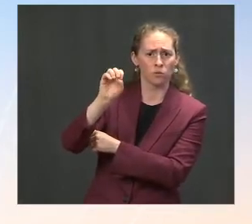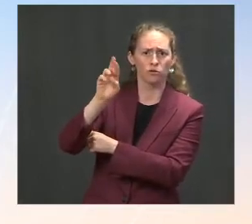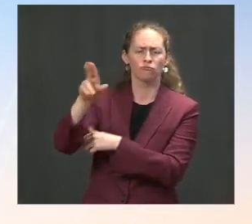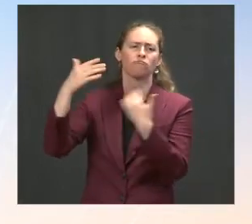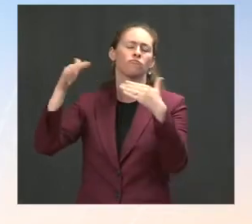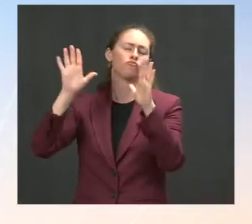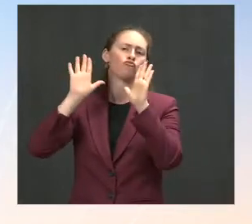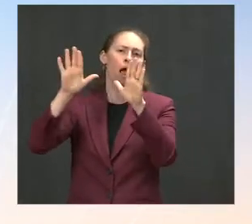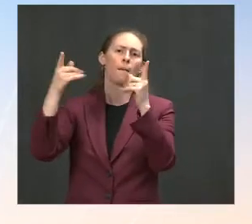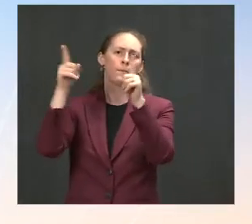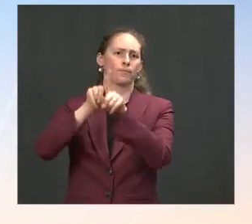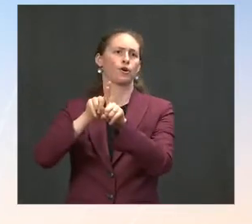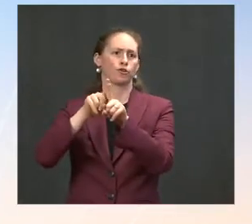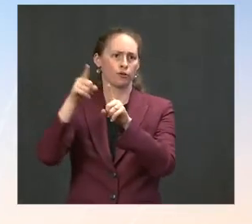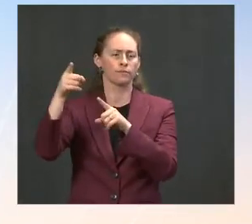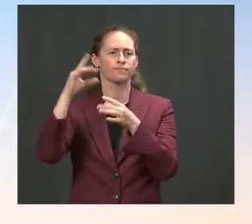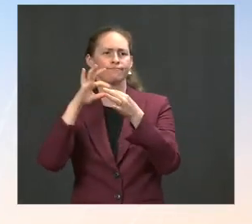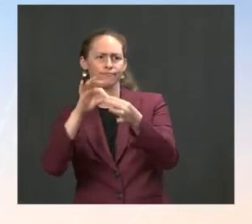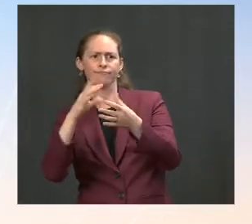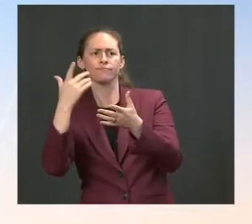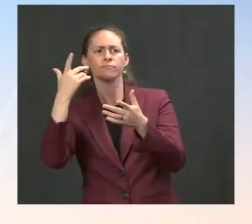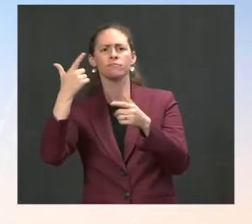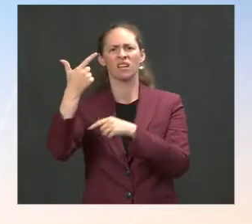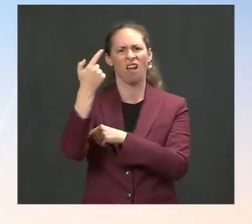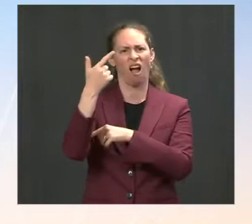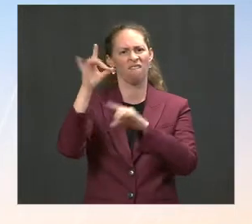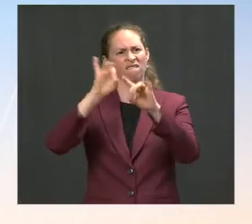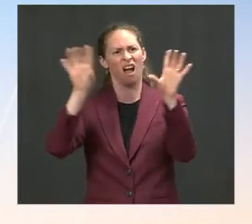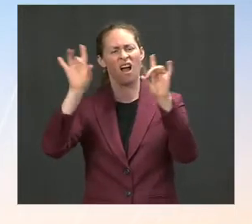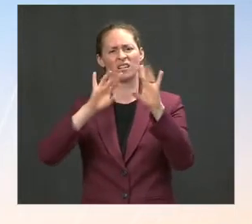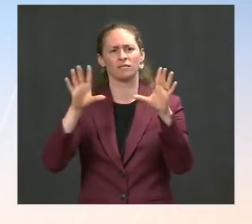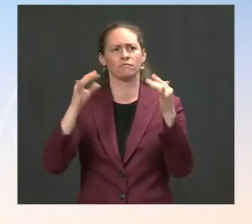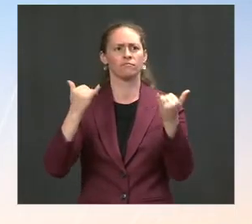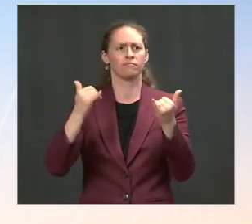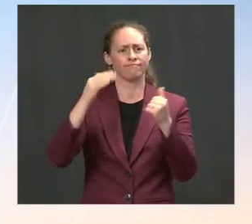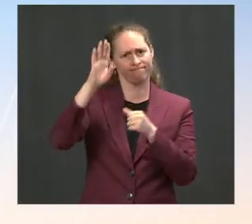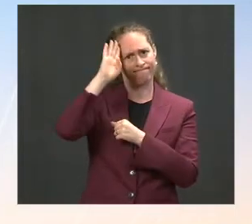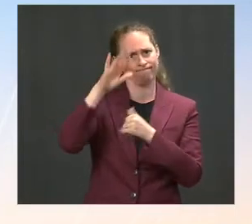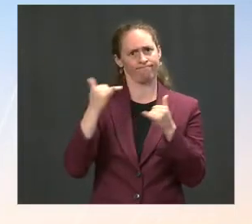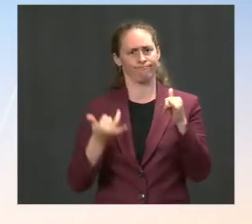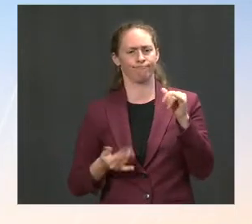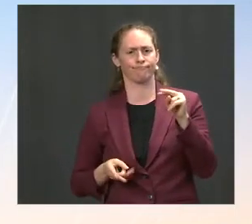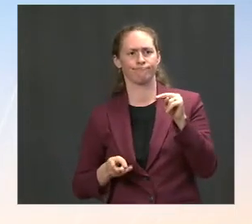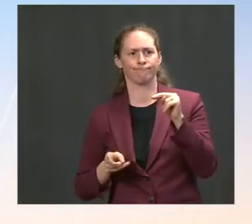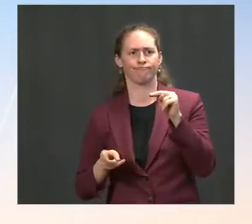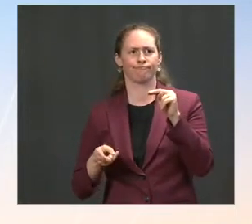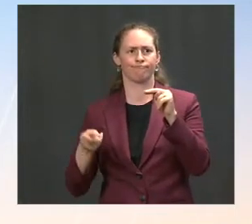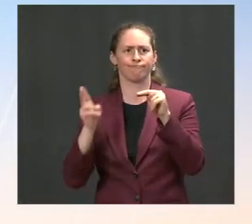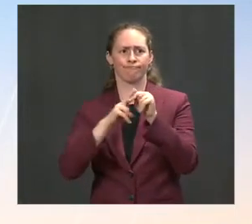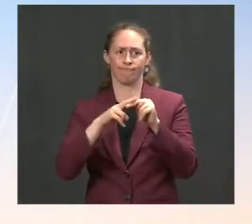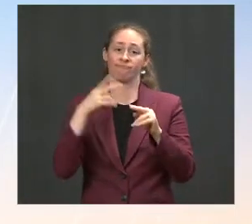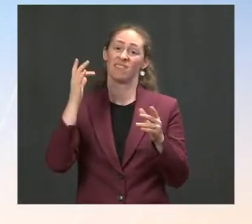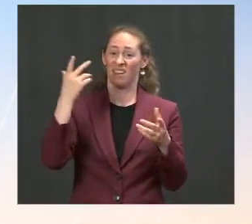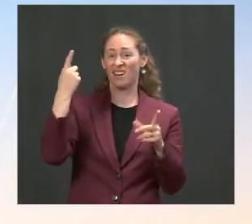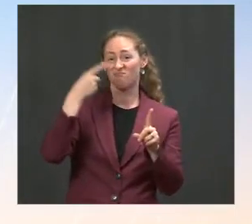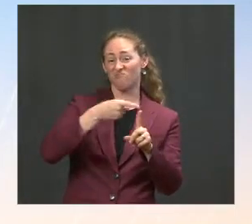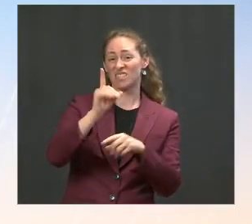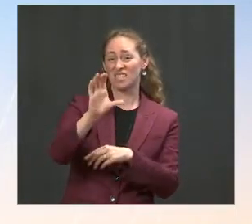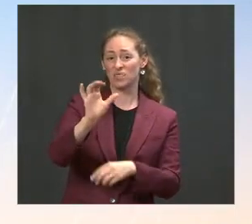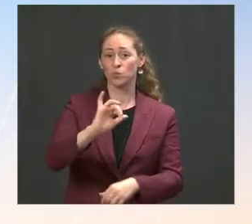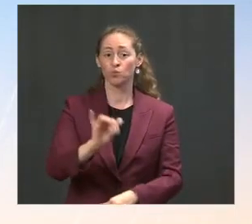gun violence that's rising in cities across the country, including Washington. And the events of the last week are just examples of that. Go ahead. Thanks,